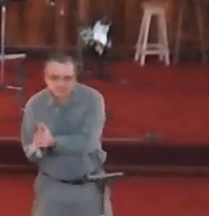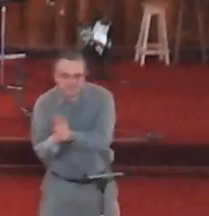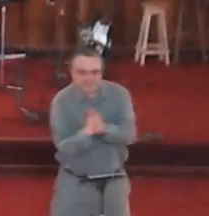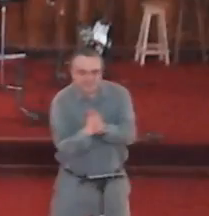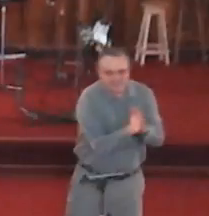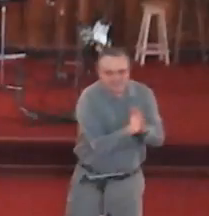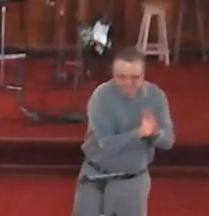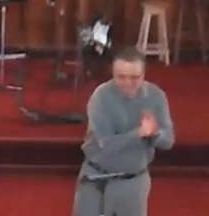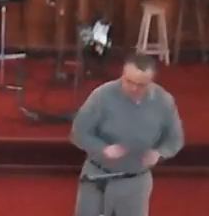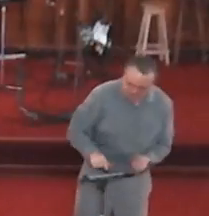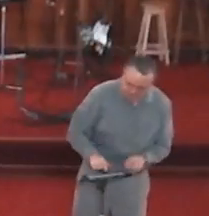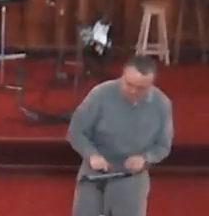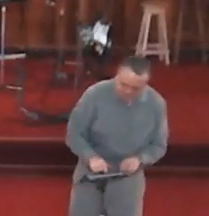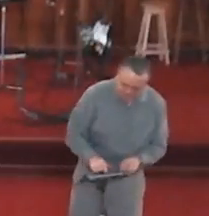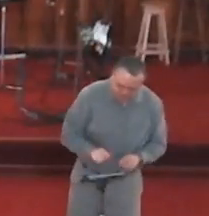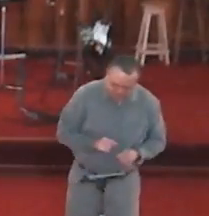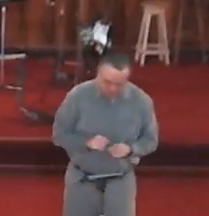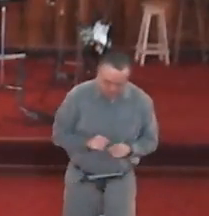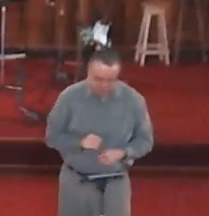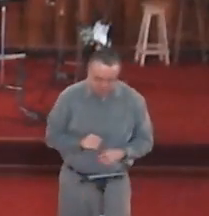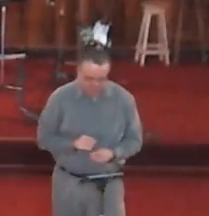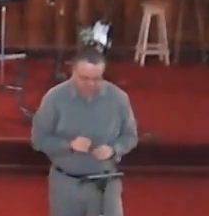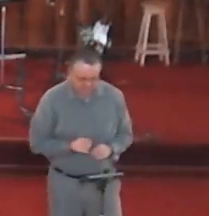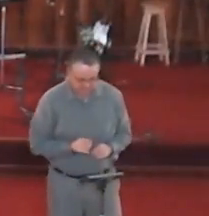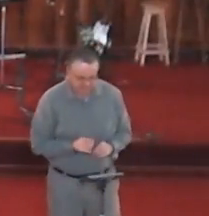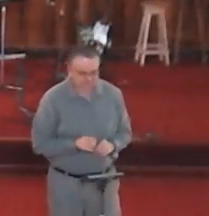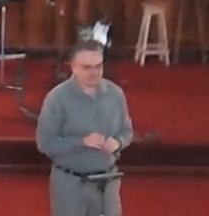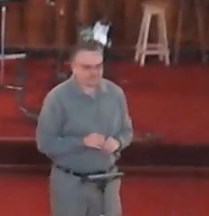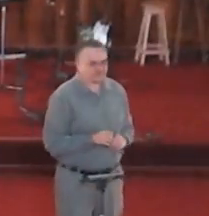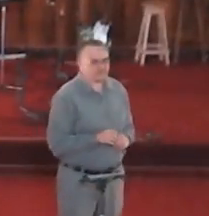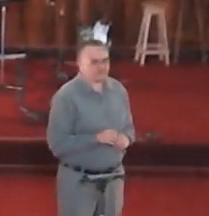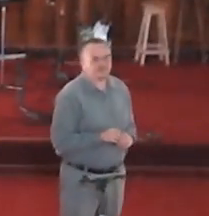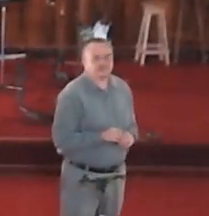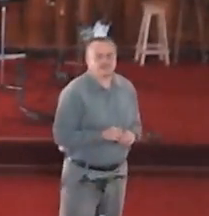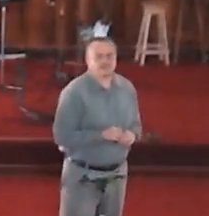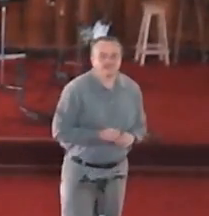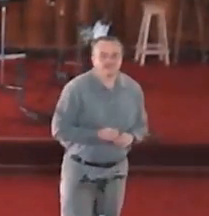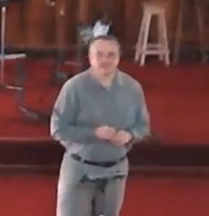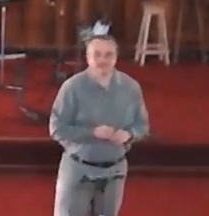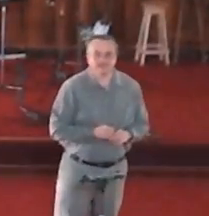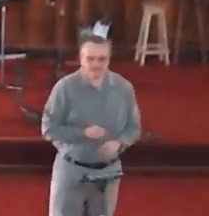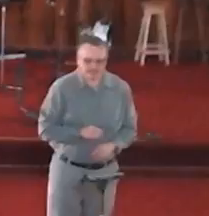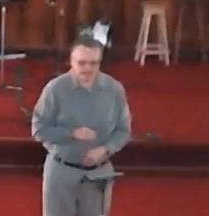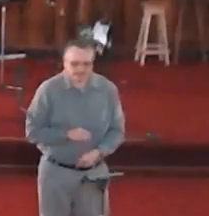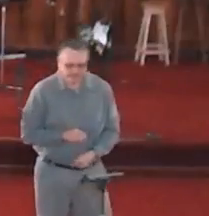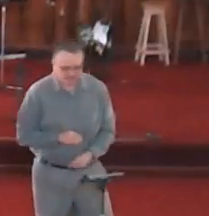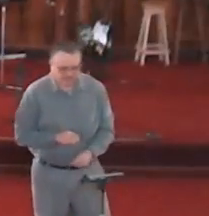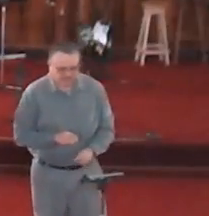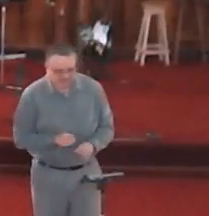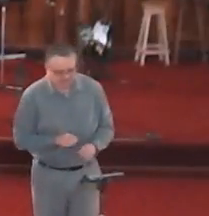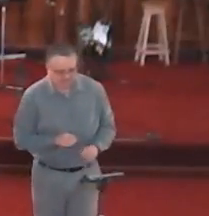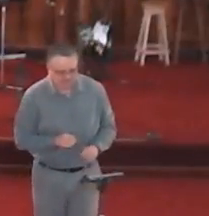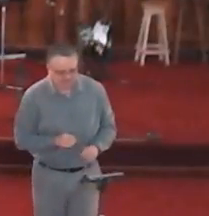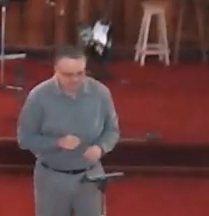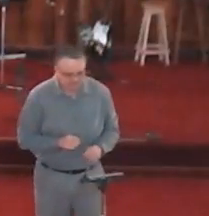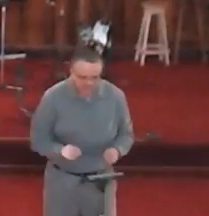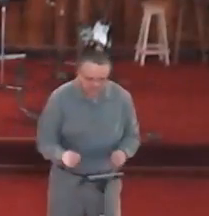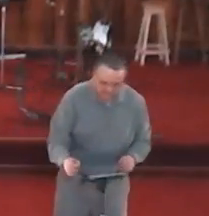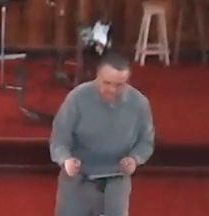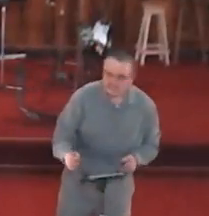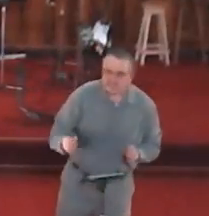hecho anterior, now Hechos 11. We're going back to something that happened before that, Acts 11.